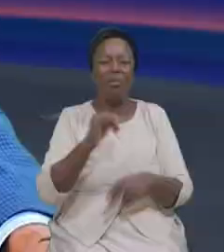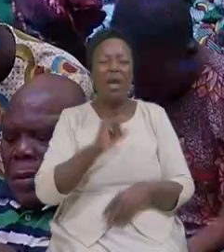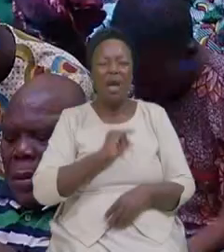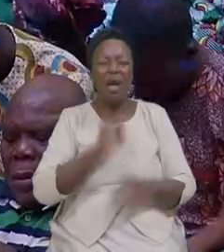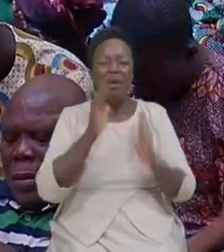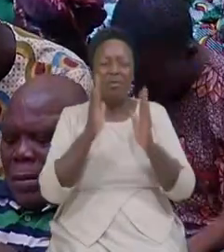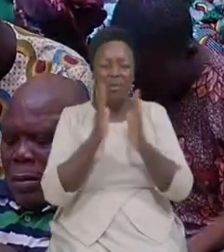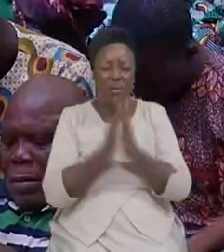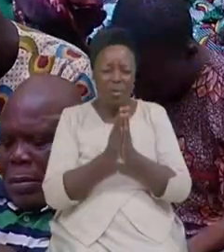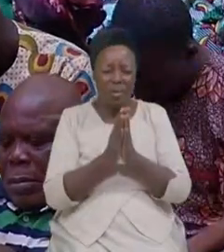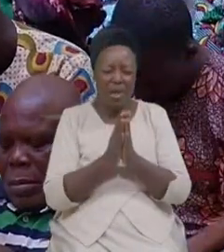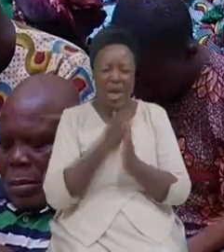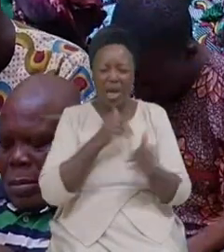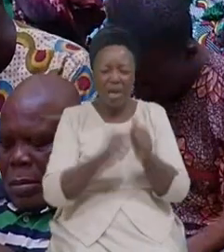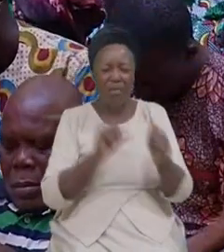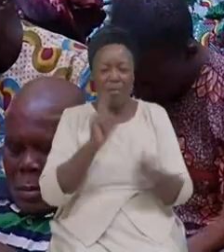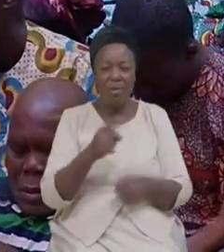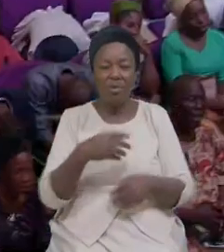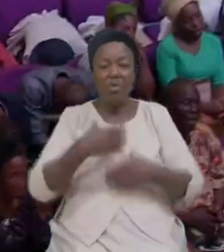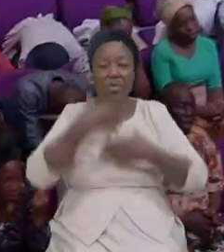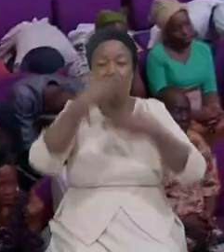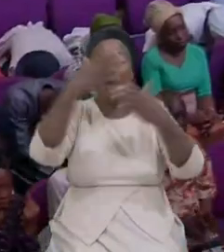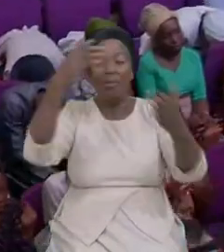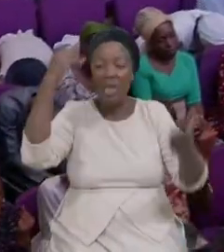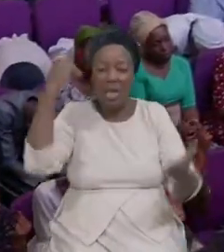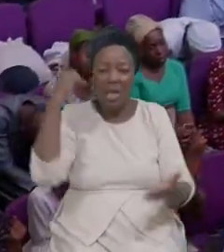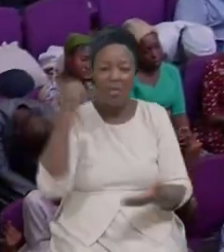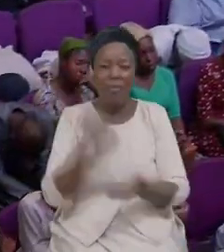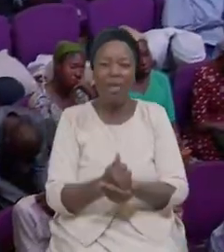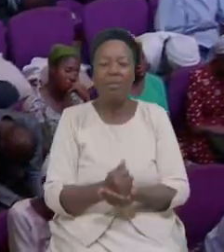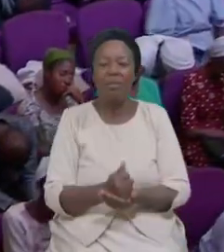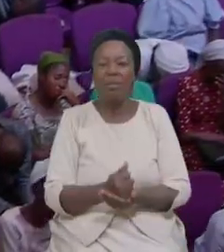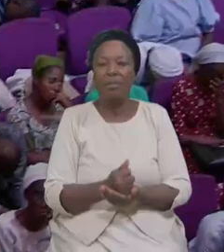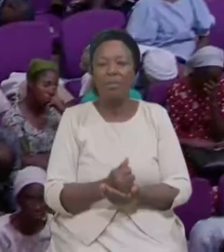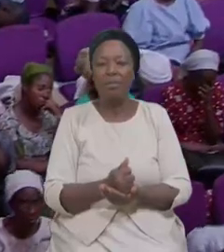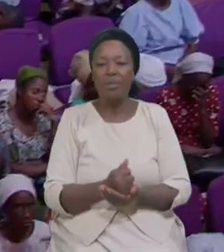pray. And everybody shout, amen. Now,